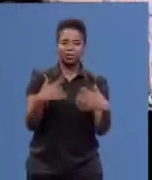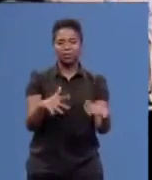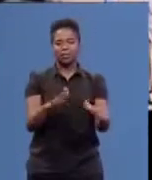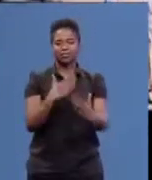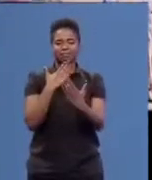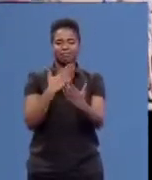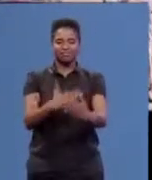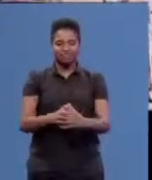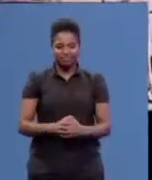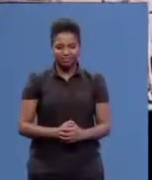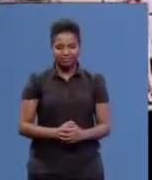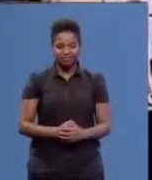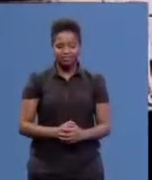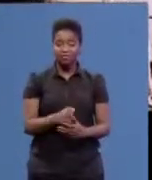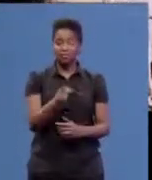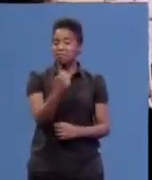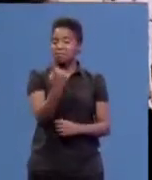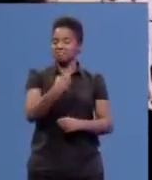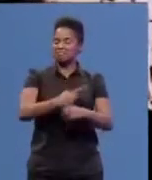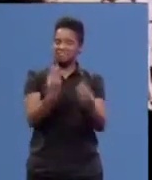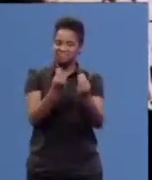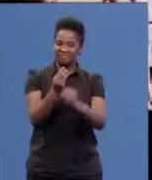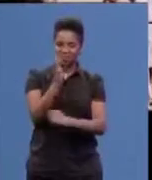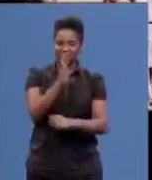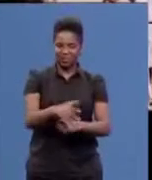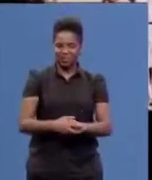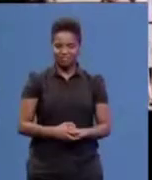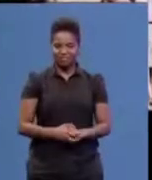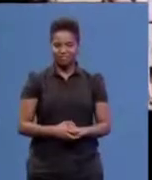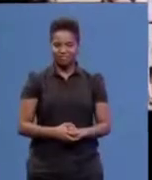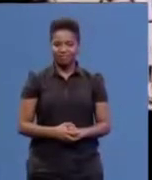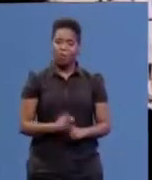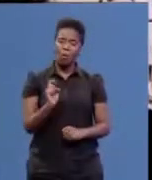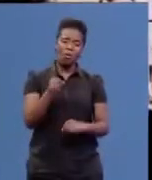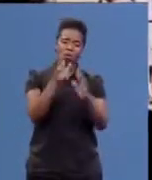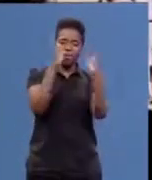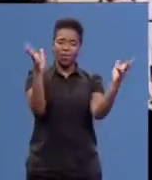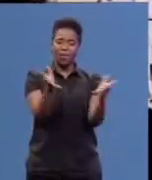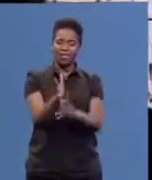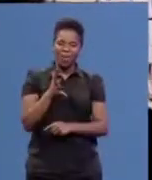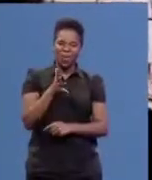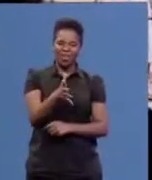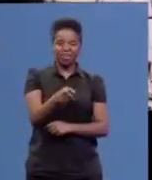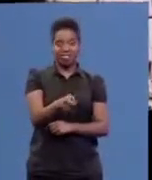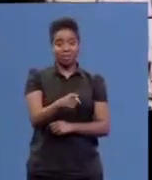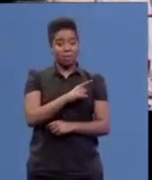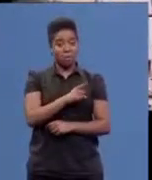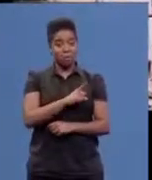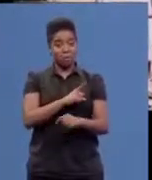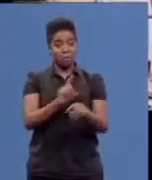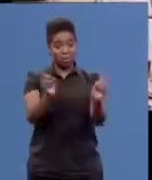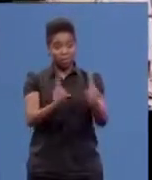your mathematics, you'll be famous. They will want you all over the world because there are not many